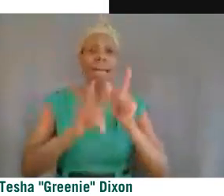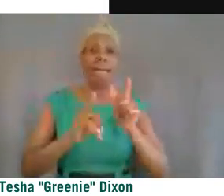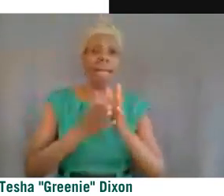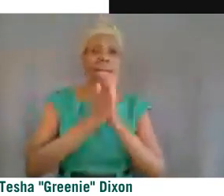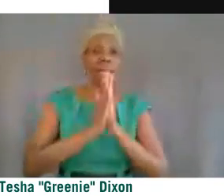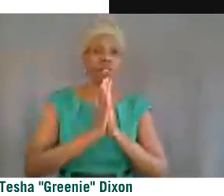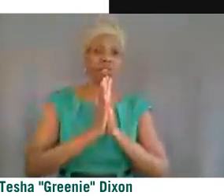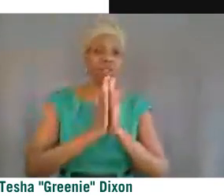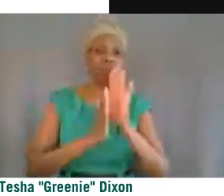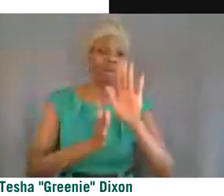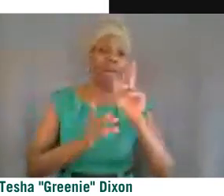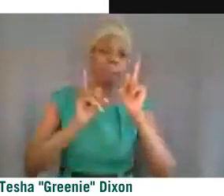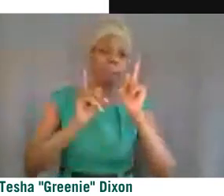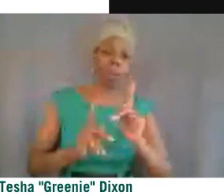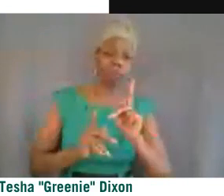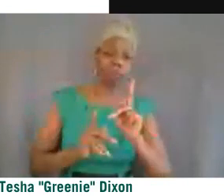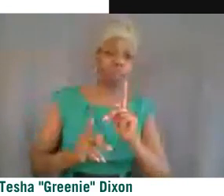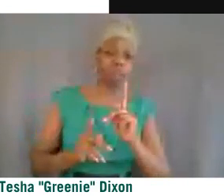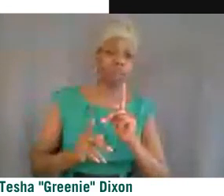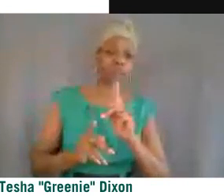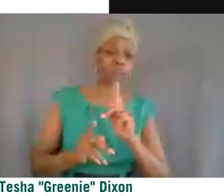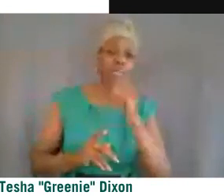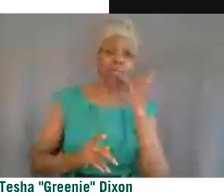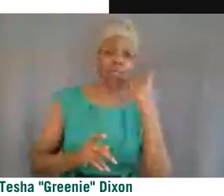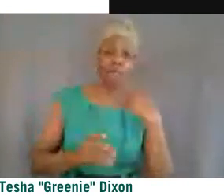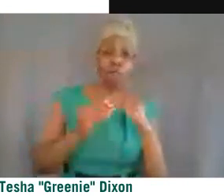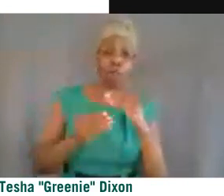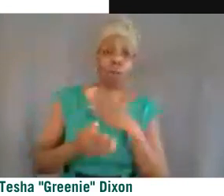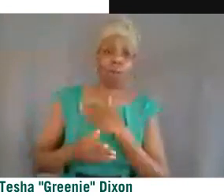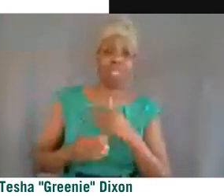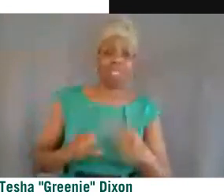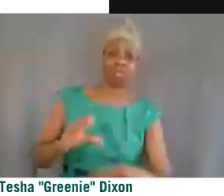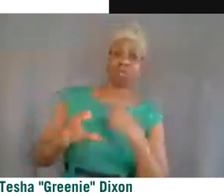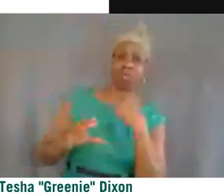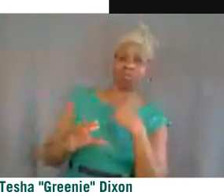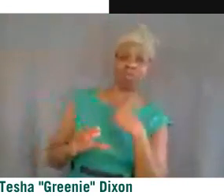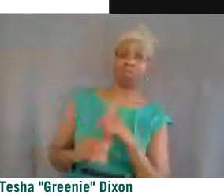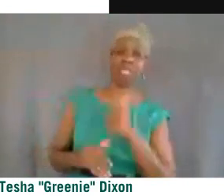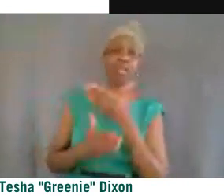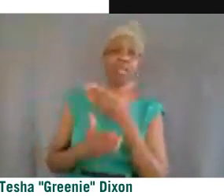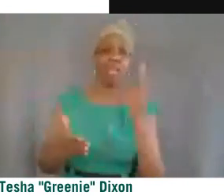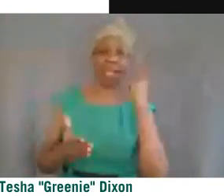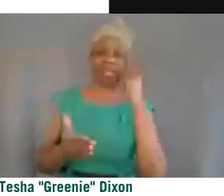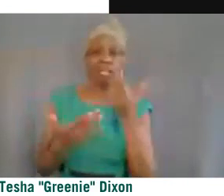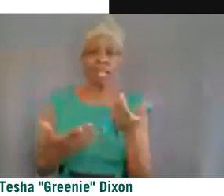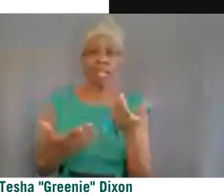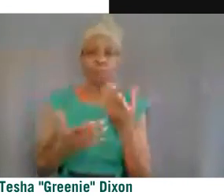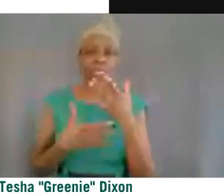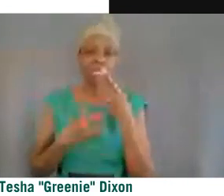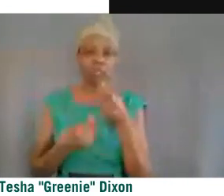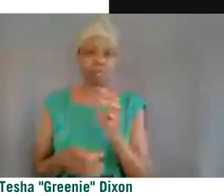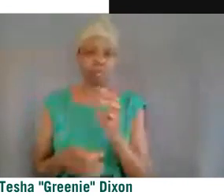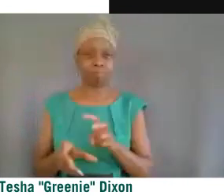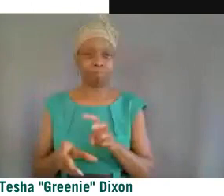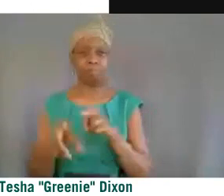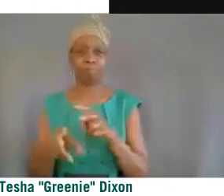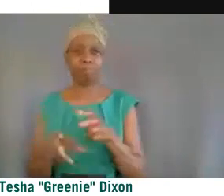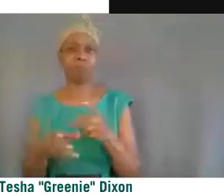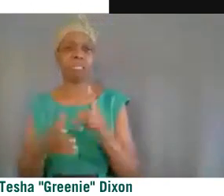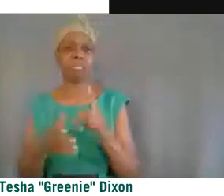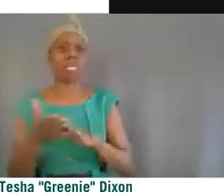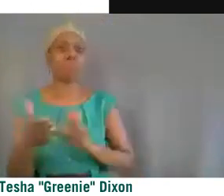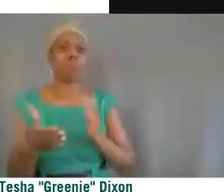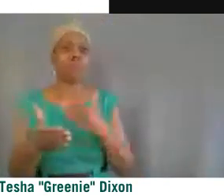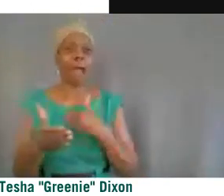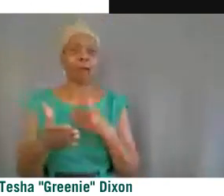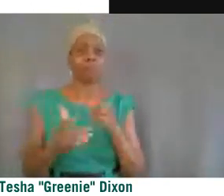them through. Another piece I think is now really sort of interesting to get into is, what are some of the specific types